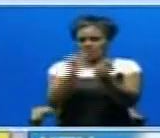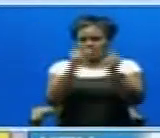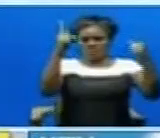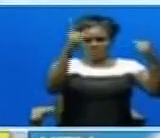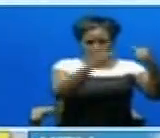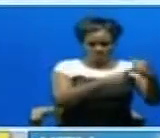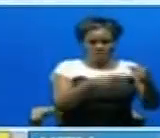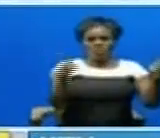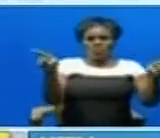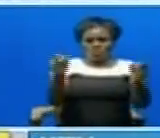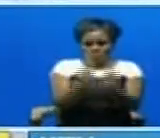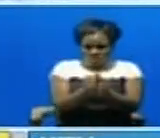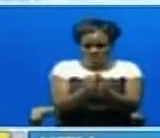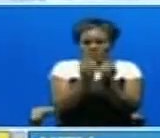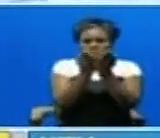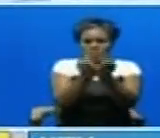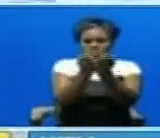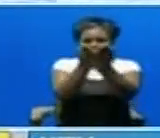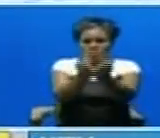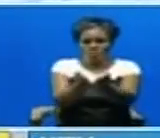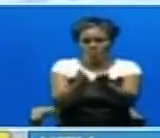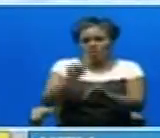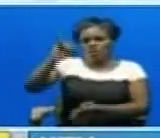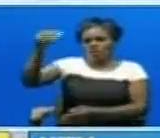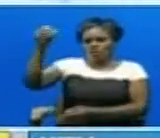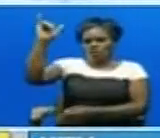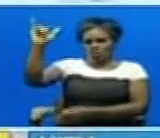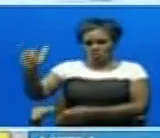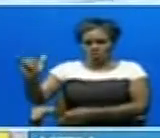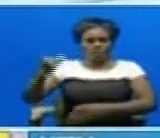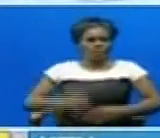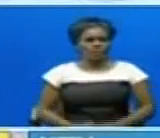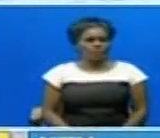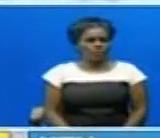running concurrently with ferries. Joy Doreen Bira, KTN Business.